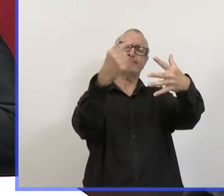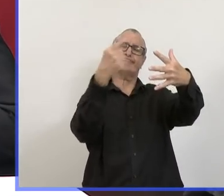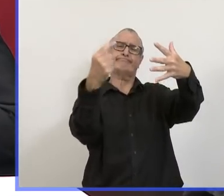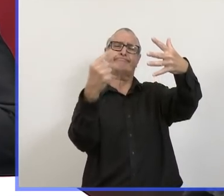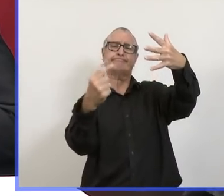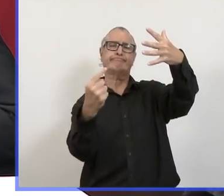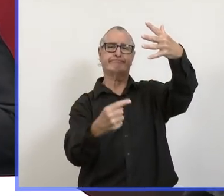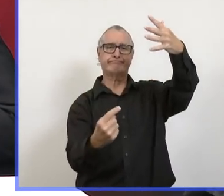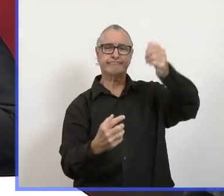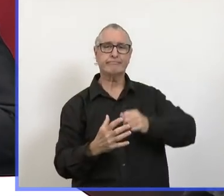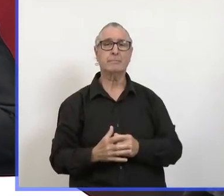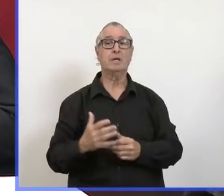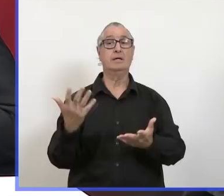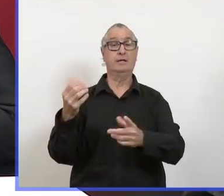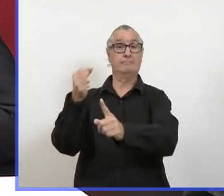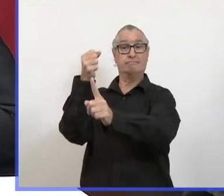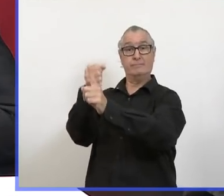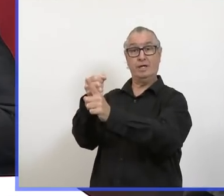age cohorts as well.